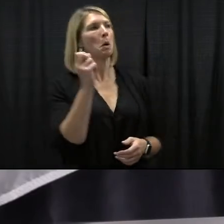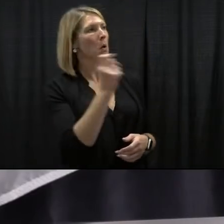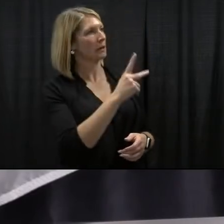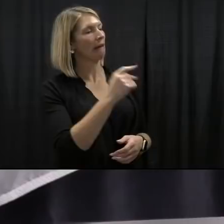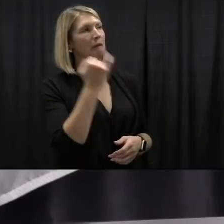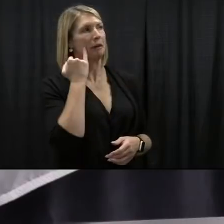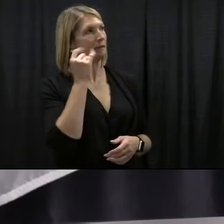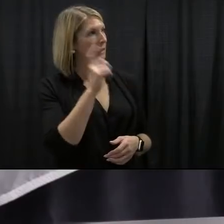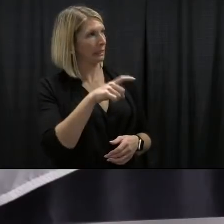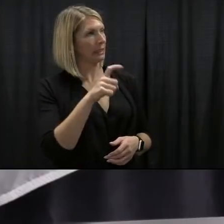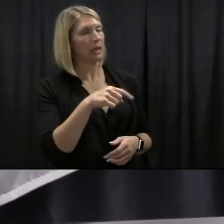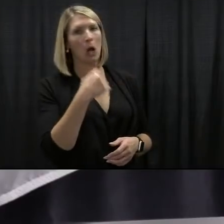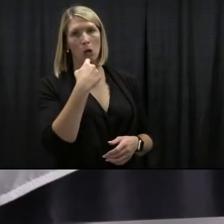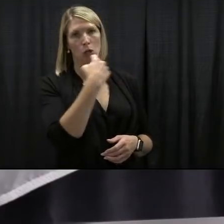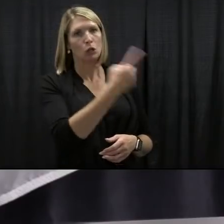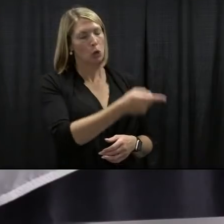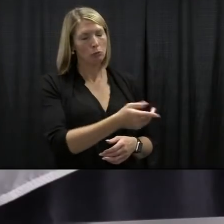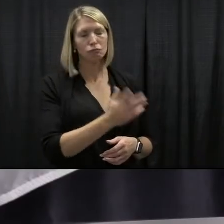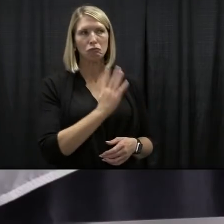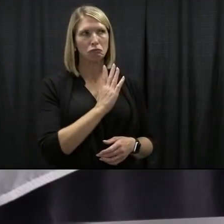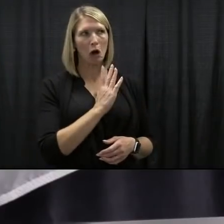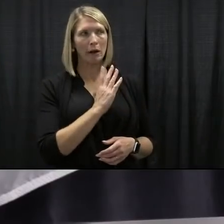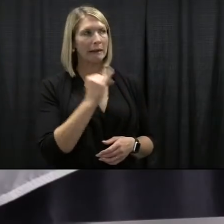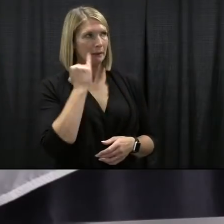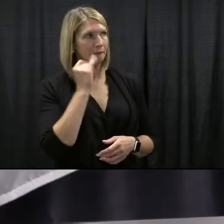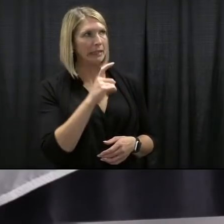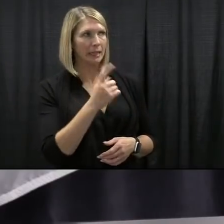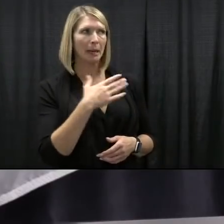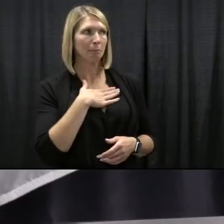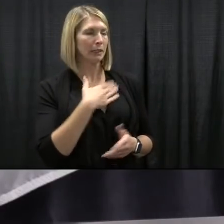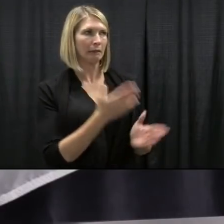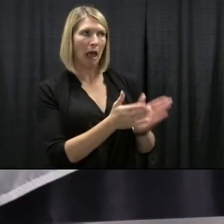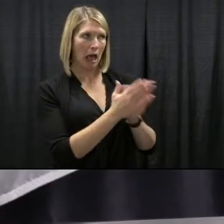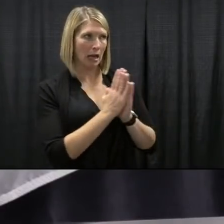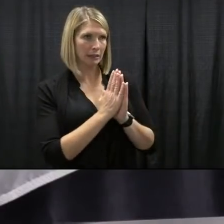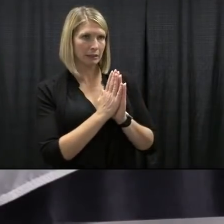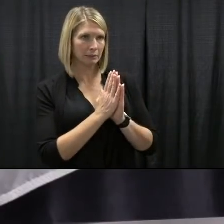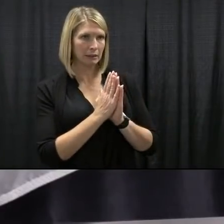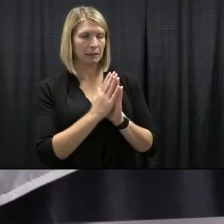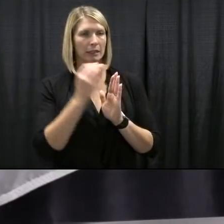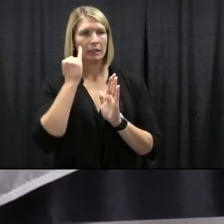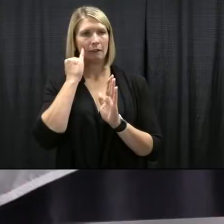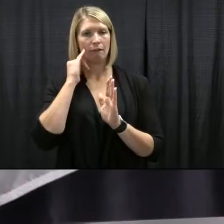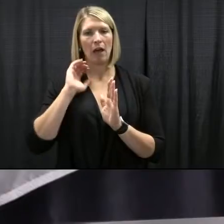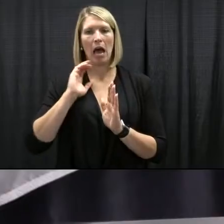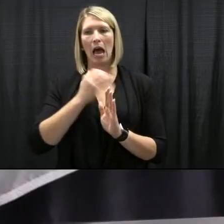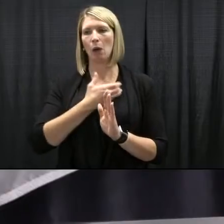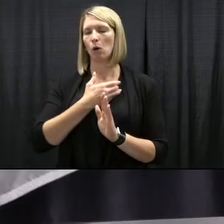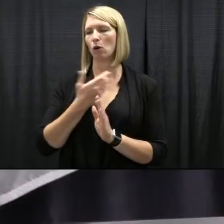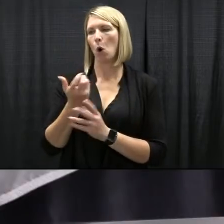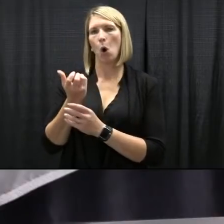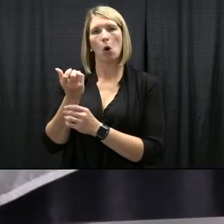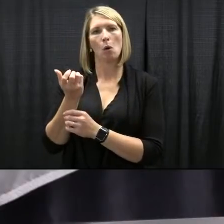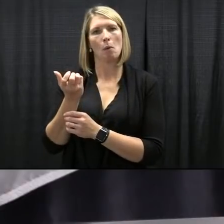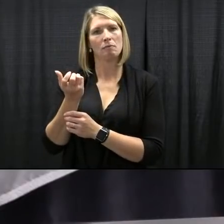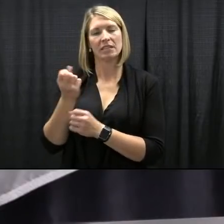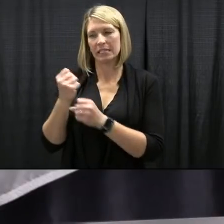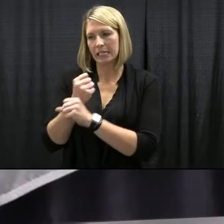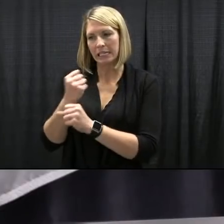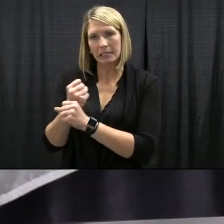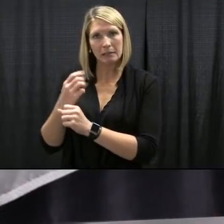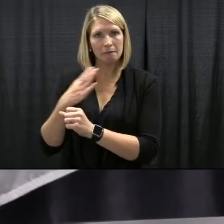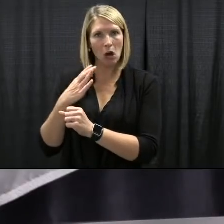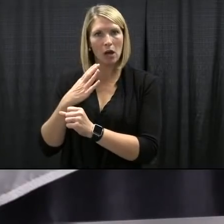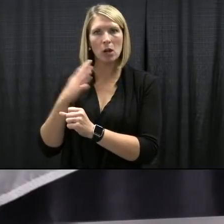would be there for him, and the offer still stands, provided our own EPI is okay and our own situation is okay into the